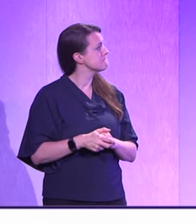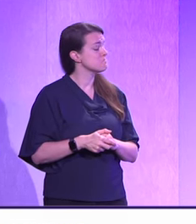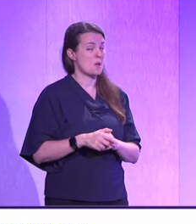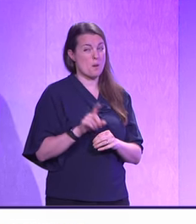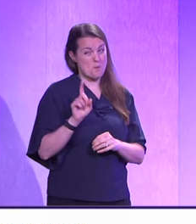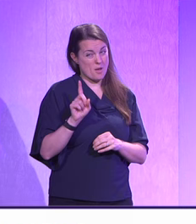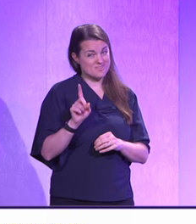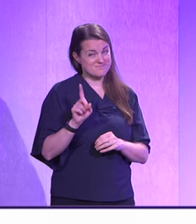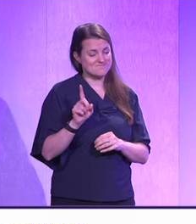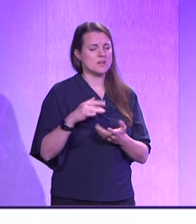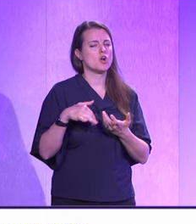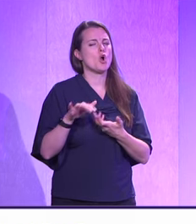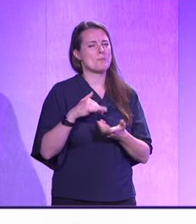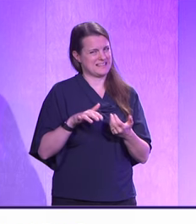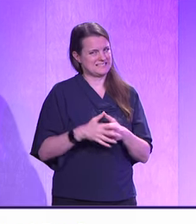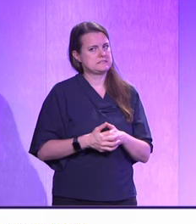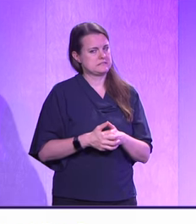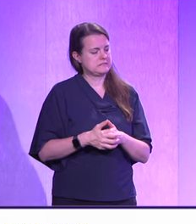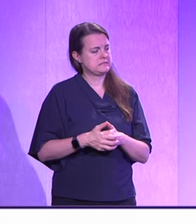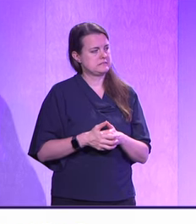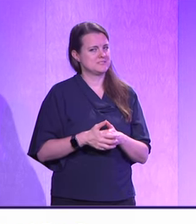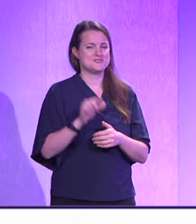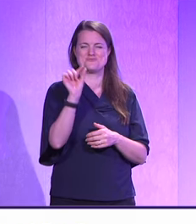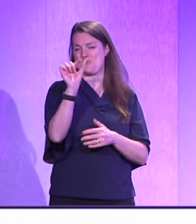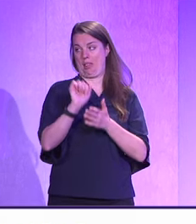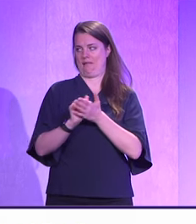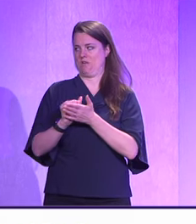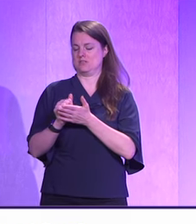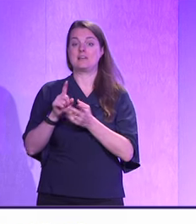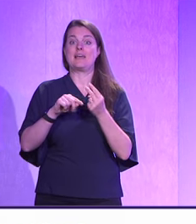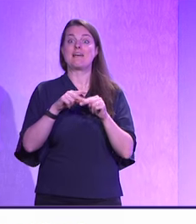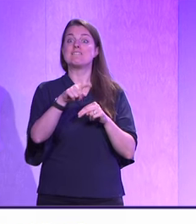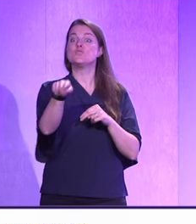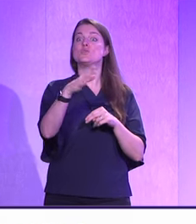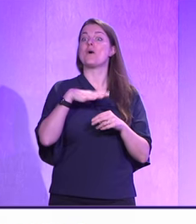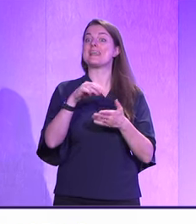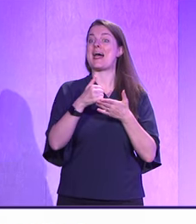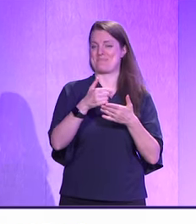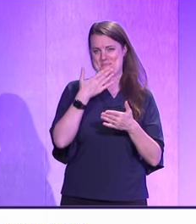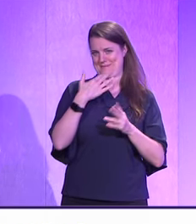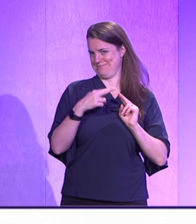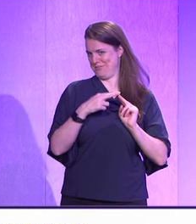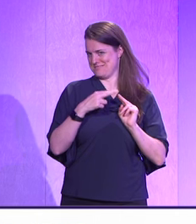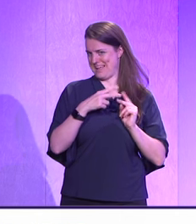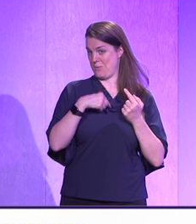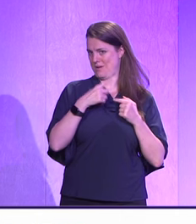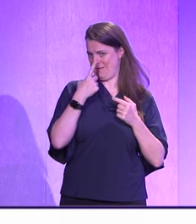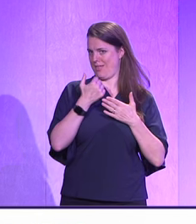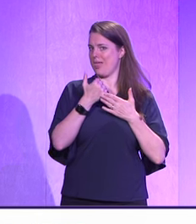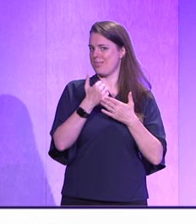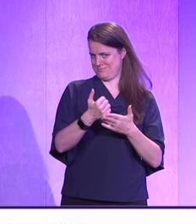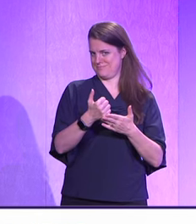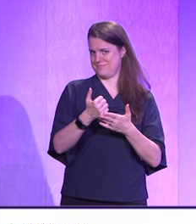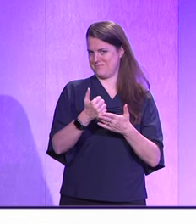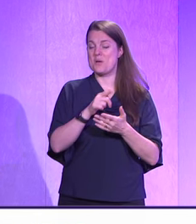But it's complicated. So a tiny little advert. If you're looking for help with this stuff, get in touch with my team at Team Topologies, and we